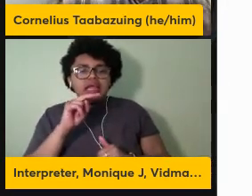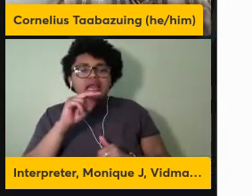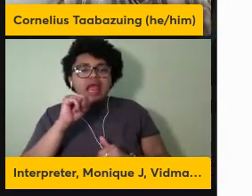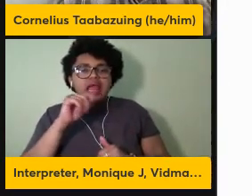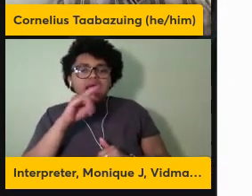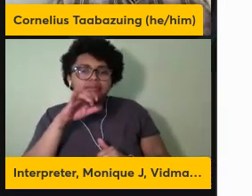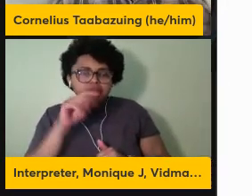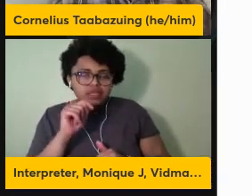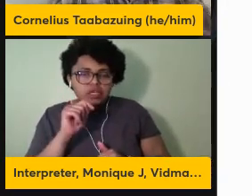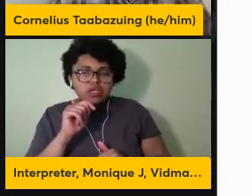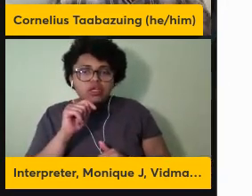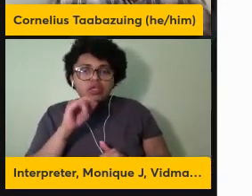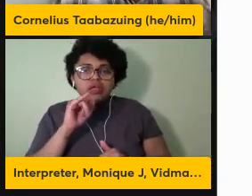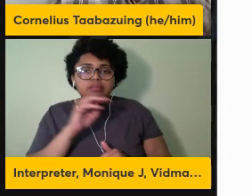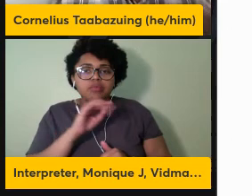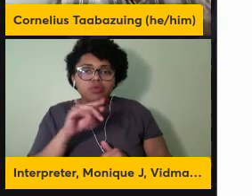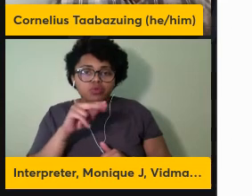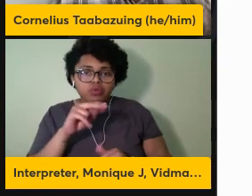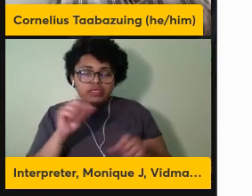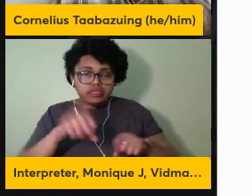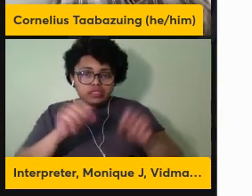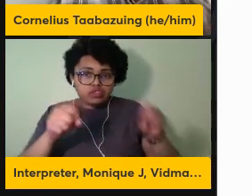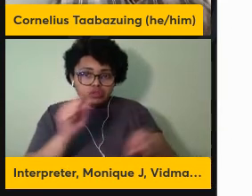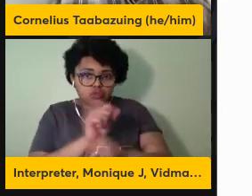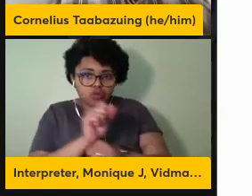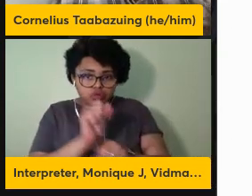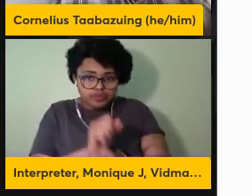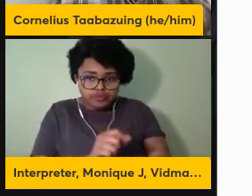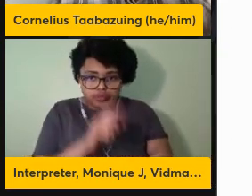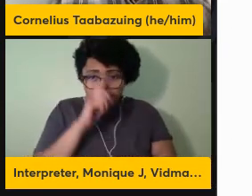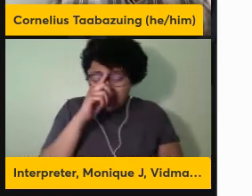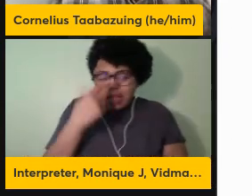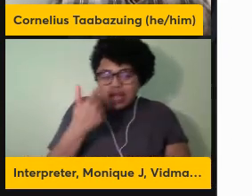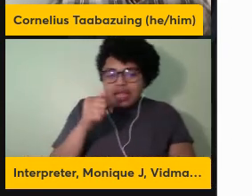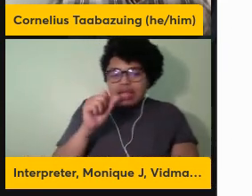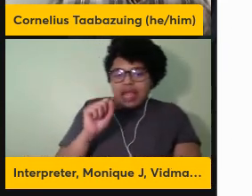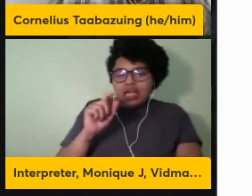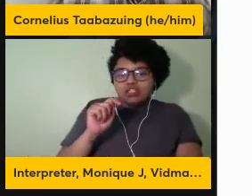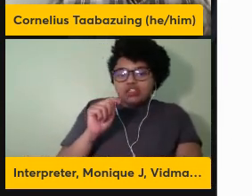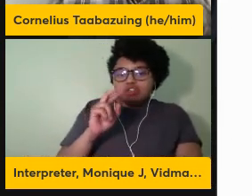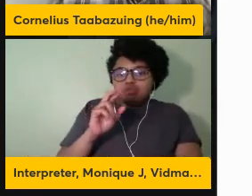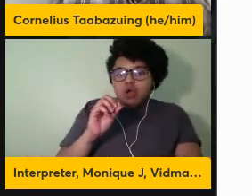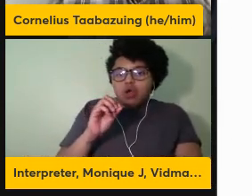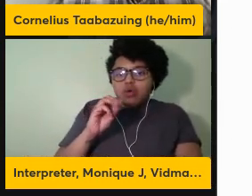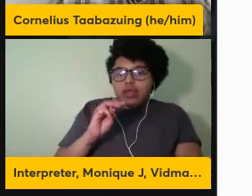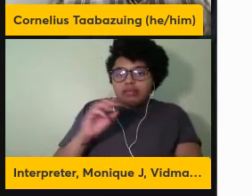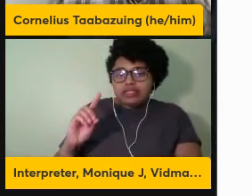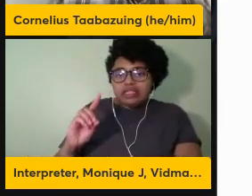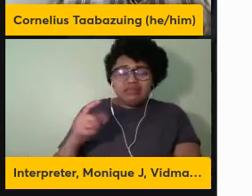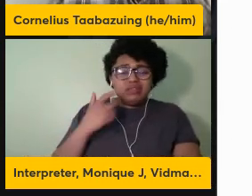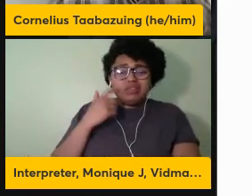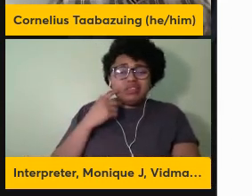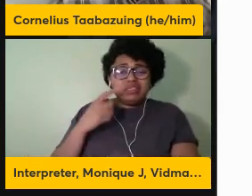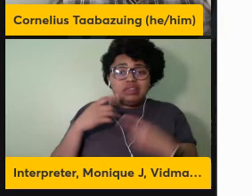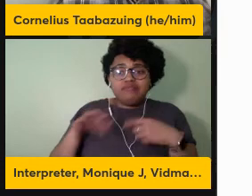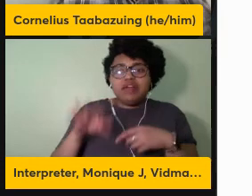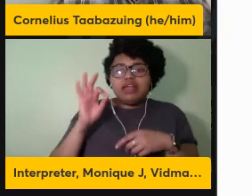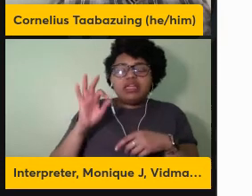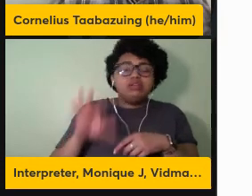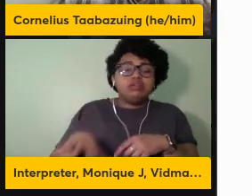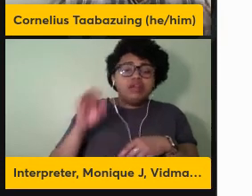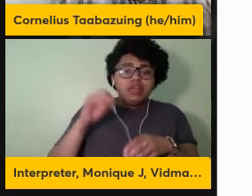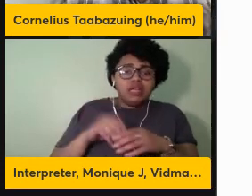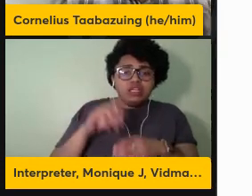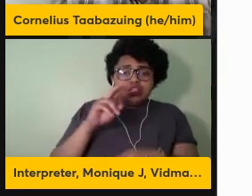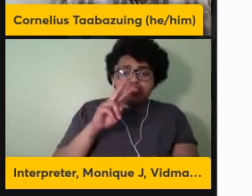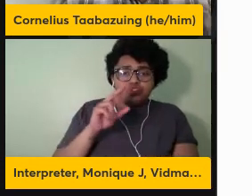inflammasome activation, more specifically. And gastromin D is a fairly recent discovery. It was discovered in 2015. And when I started